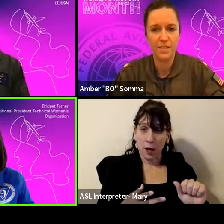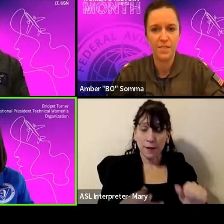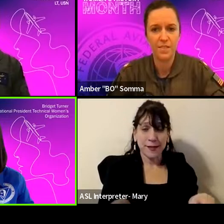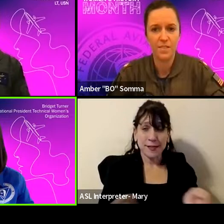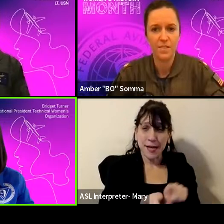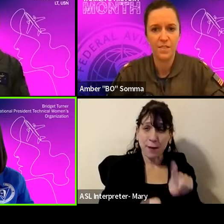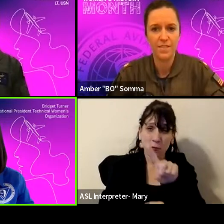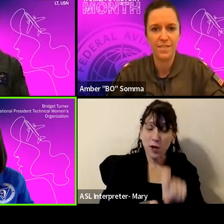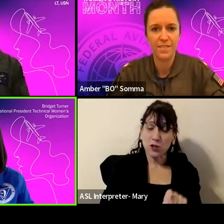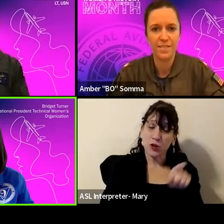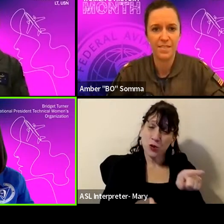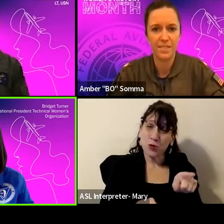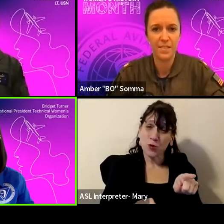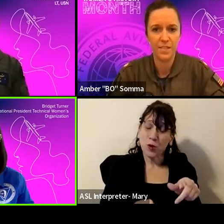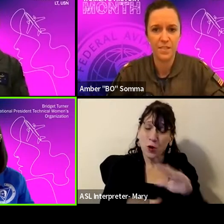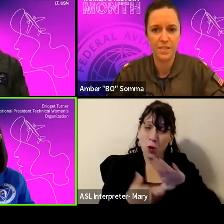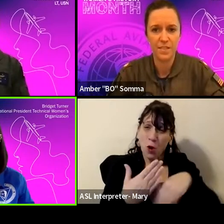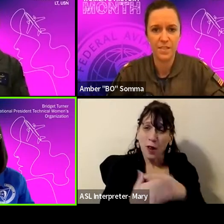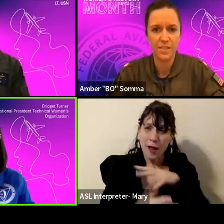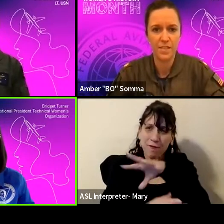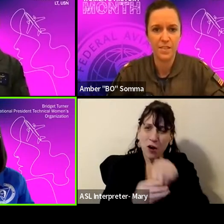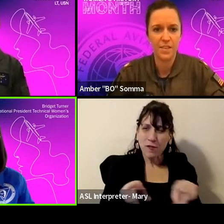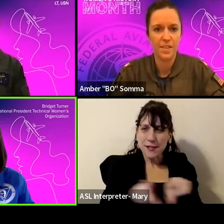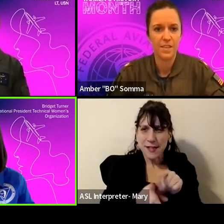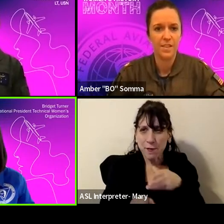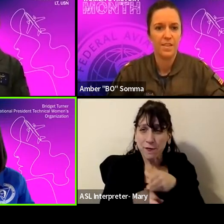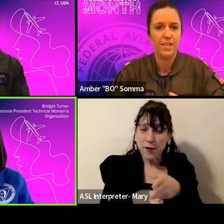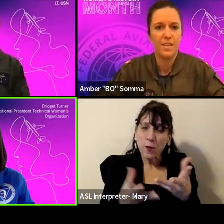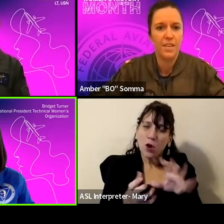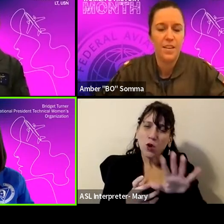would love to hear your perspective on it as well.